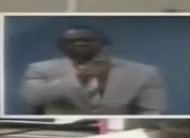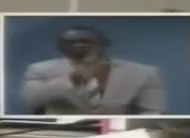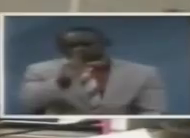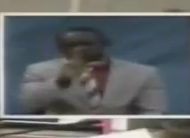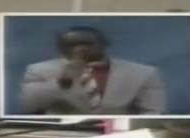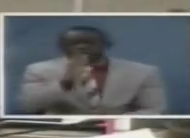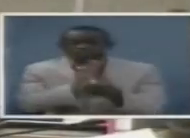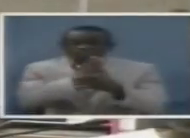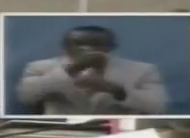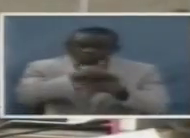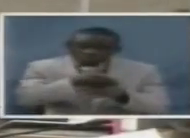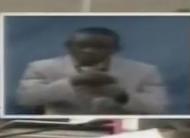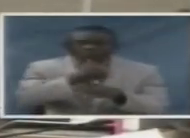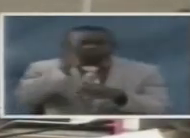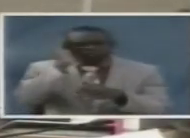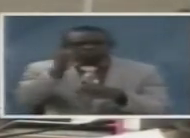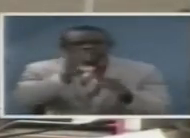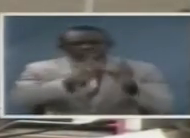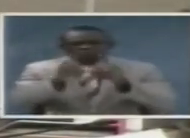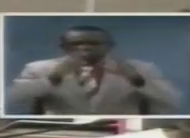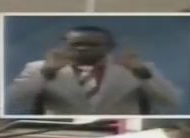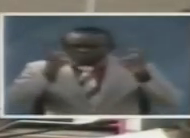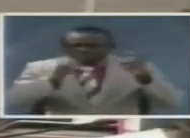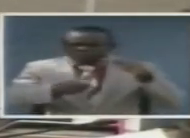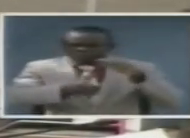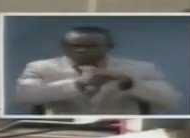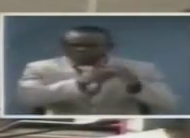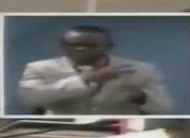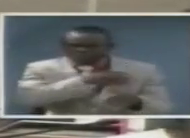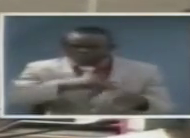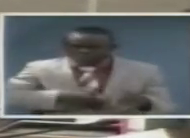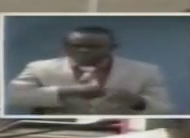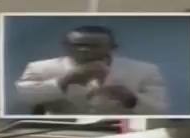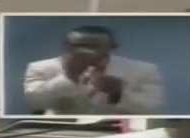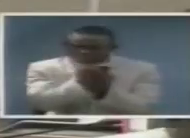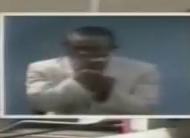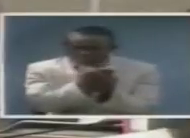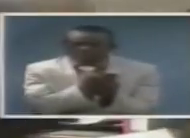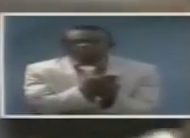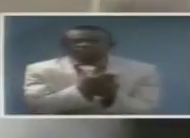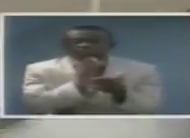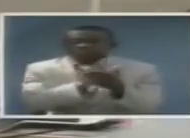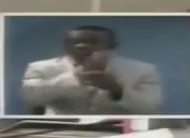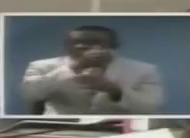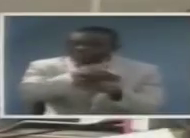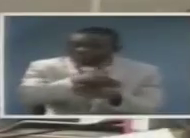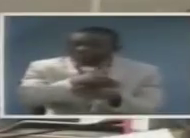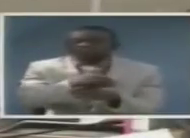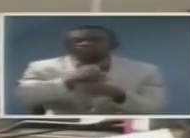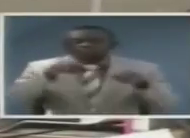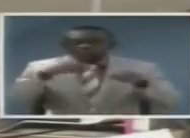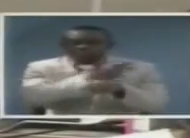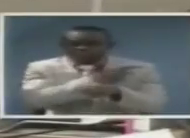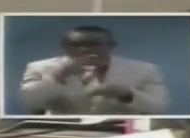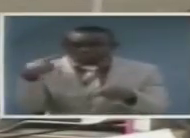will consider private members' motions, if there will be any. The House will then continue with the debate on the